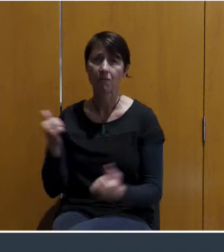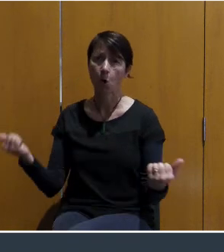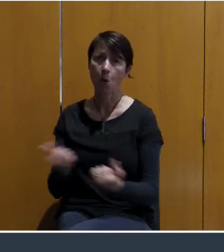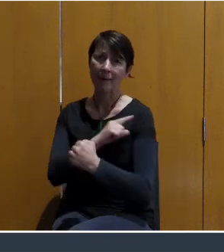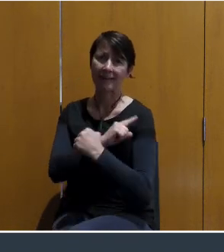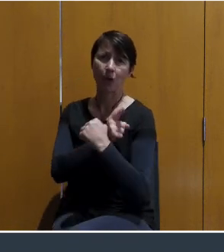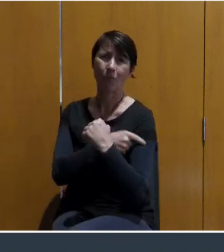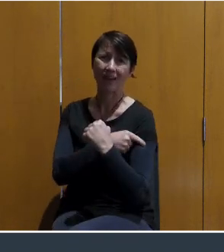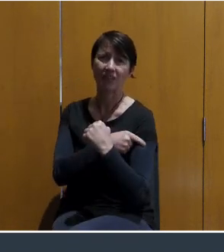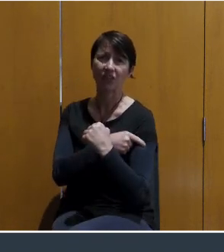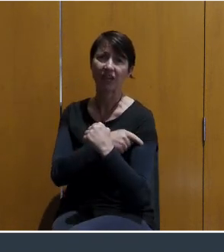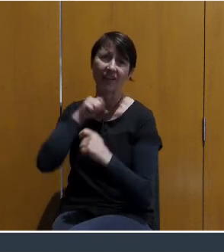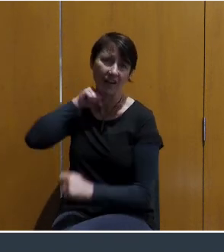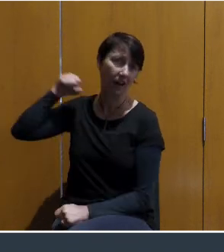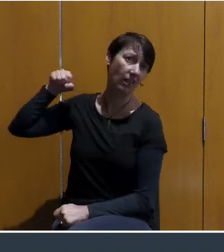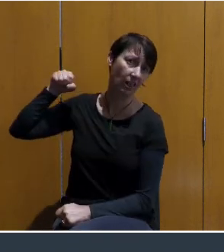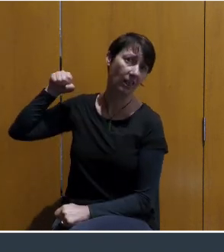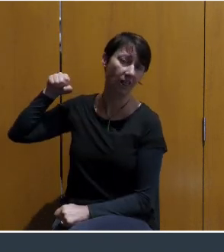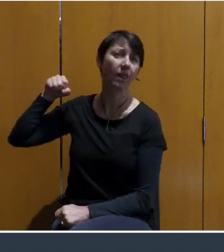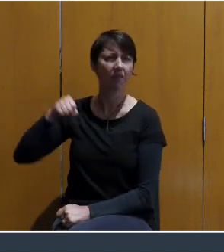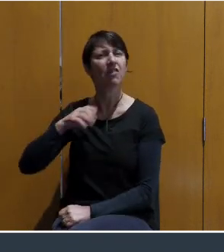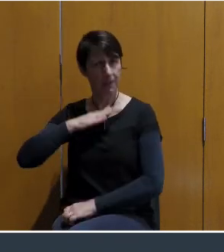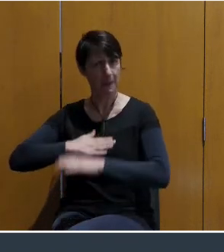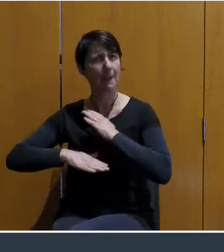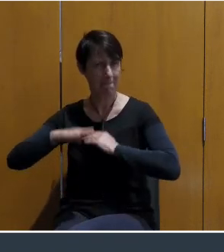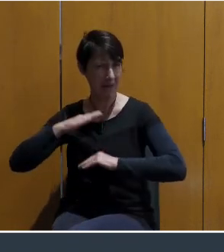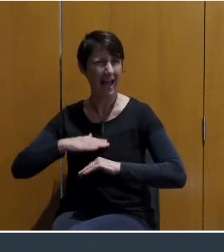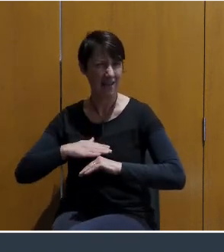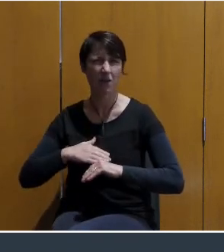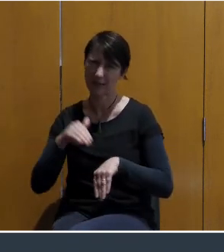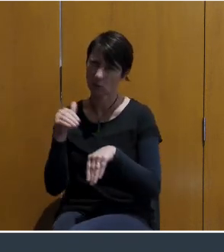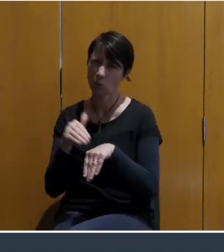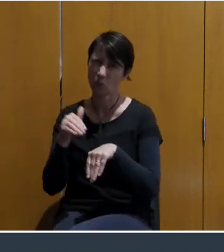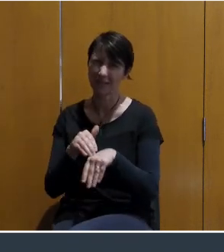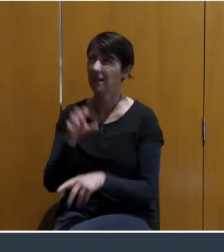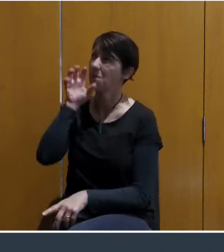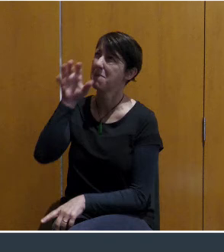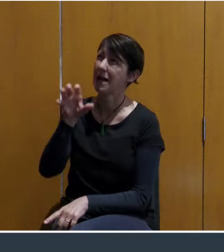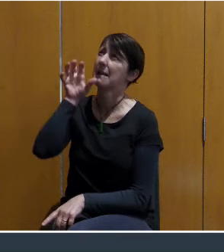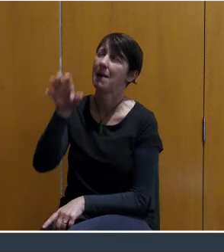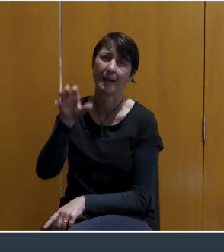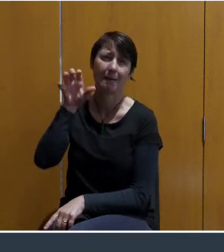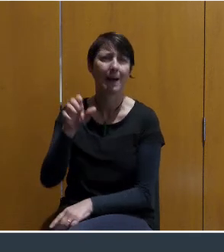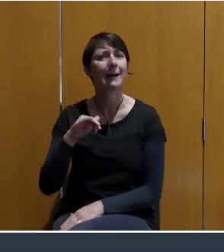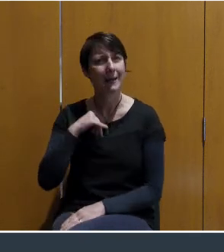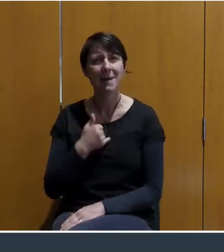be showing behavioural signs of that, such as excessive barking, which we know can be a concern.